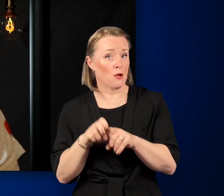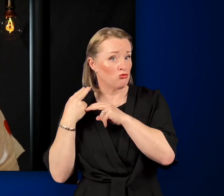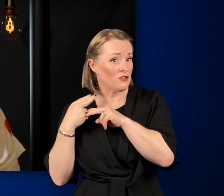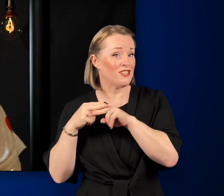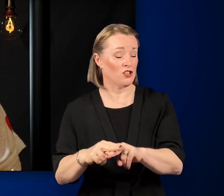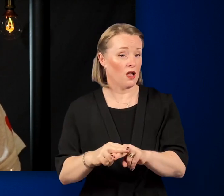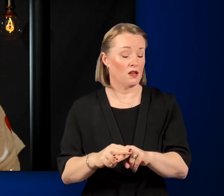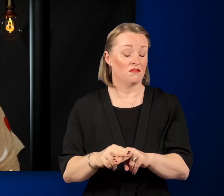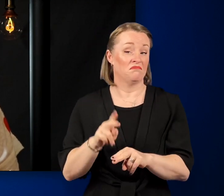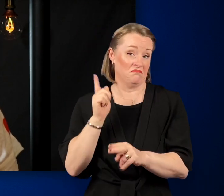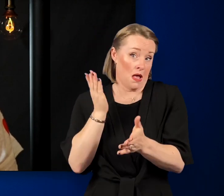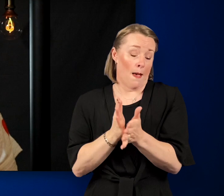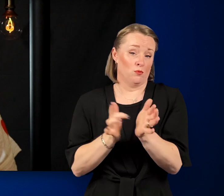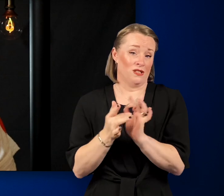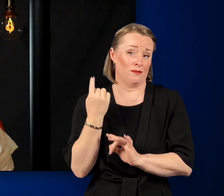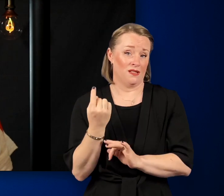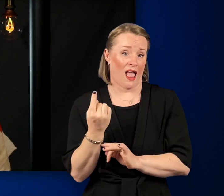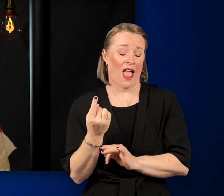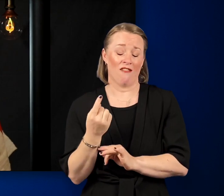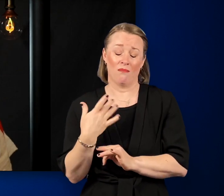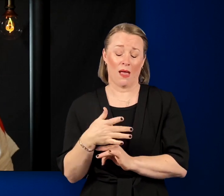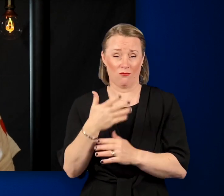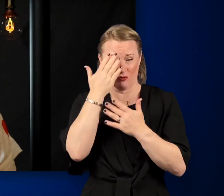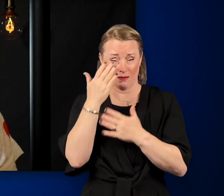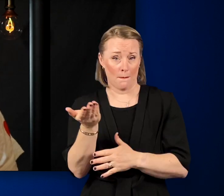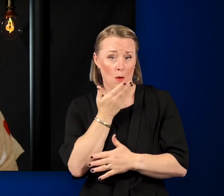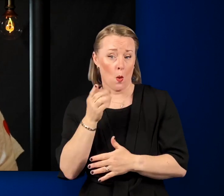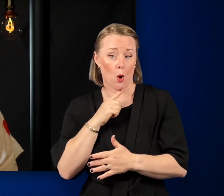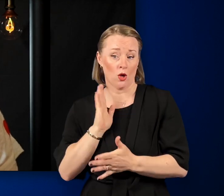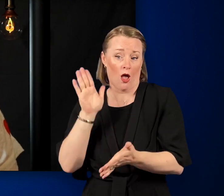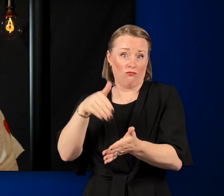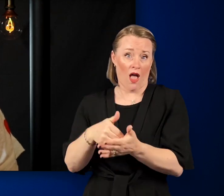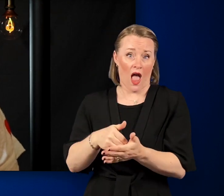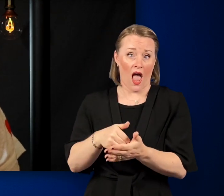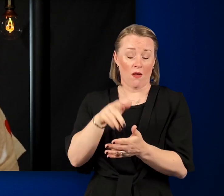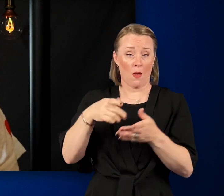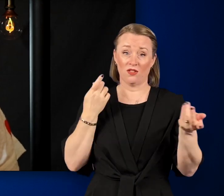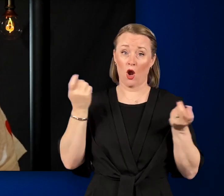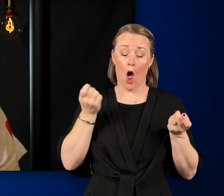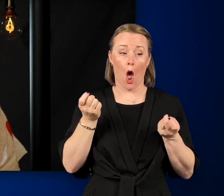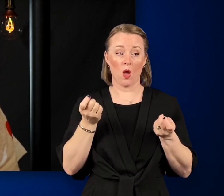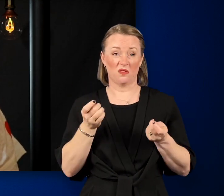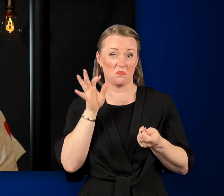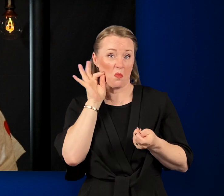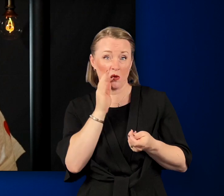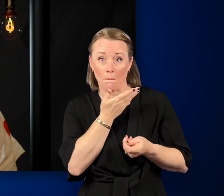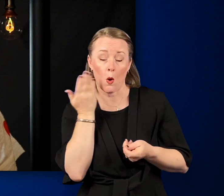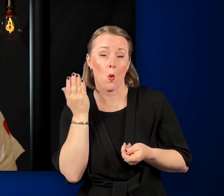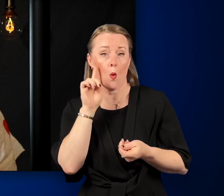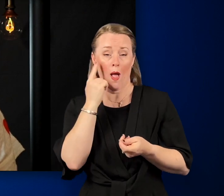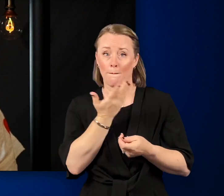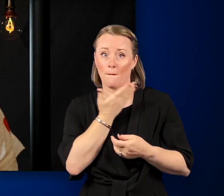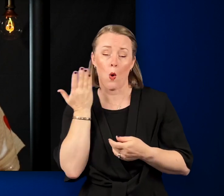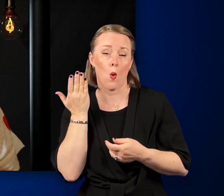quite gross disrespect by not greeting him properly, by not giving him water to wash with, and not anointing his head with